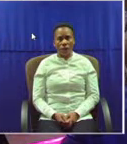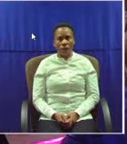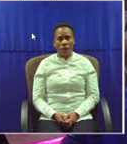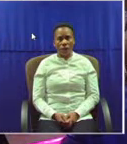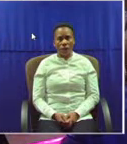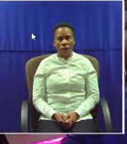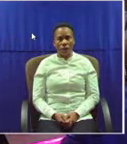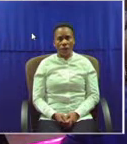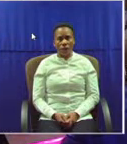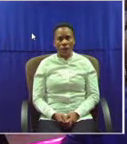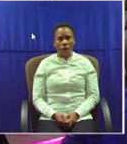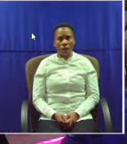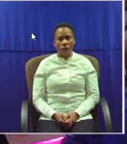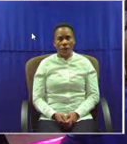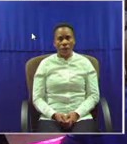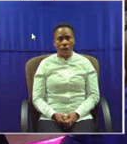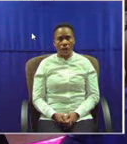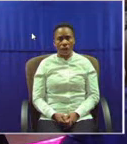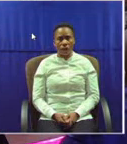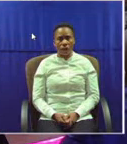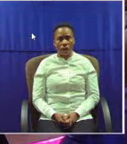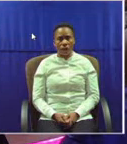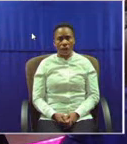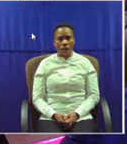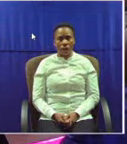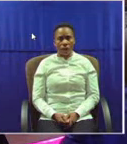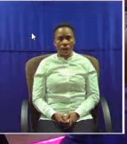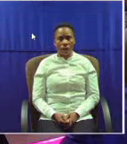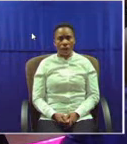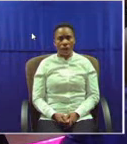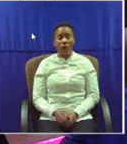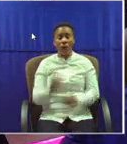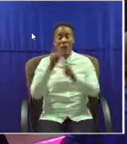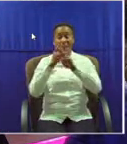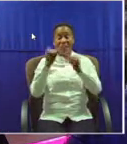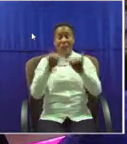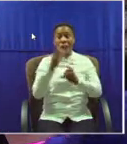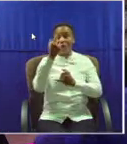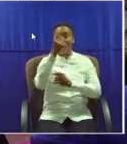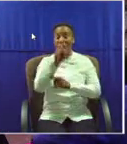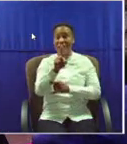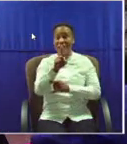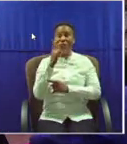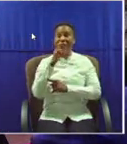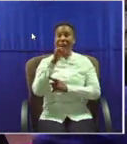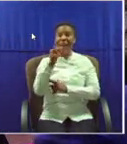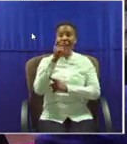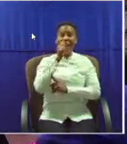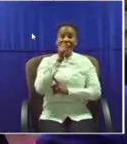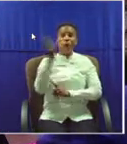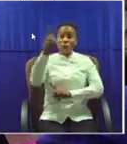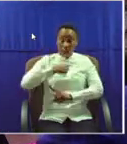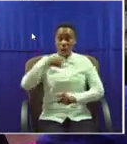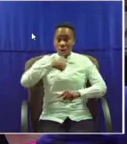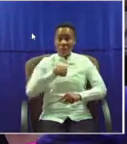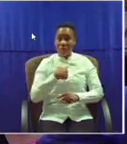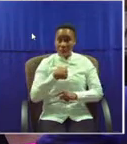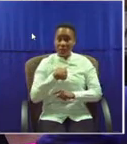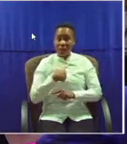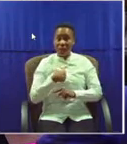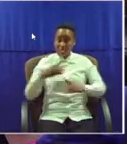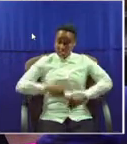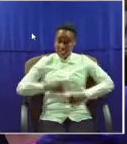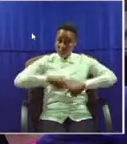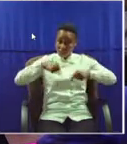not upholding the house. The dignity of this house at the cost you of women in this now house. You're not doing us a favor, house. Speaker, honorable, by allowing